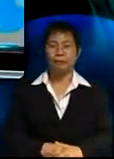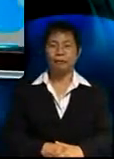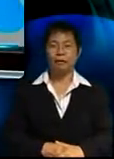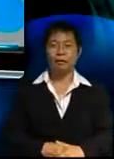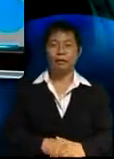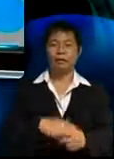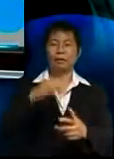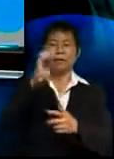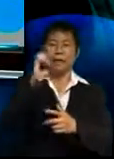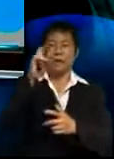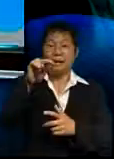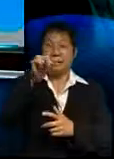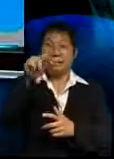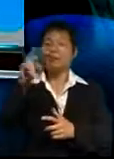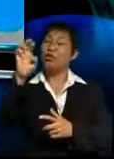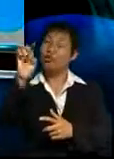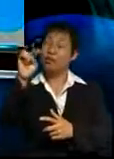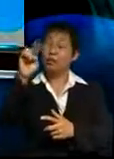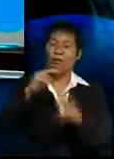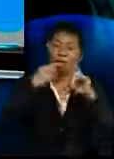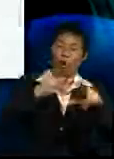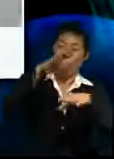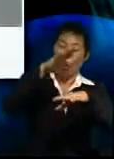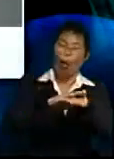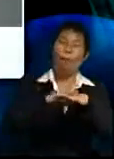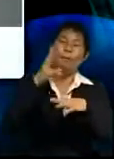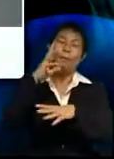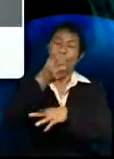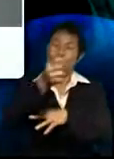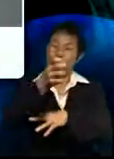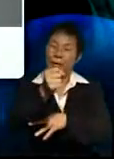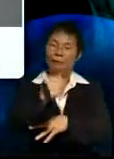While the enzyme renin reacts on milk.